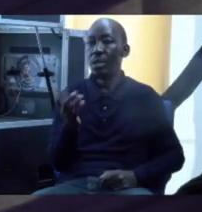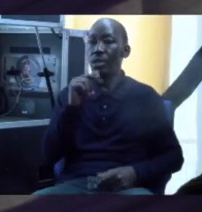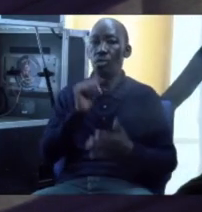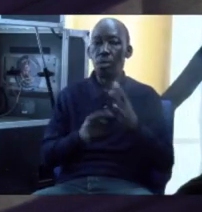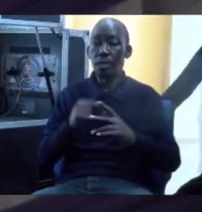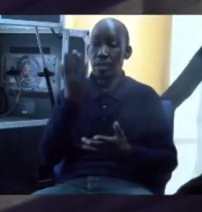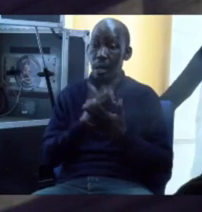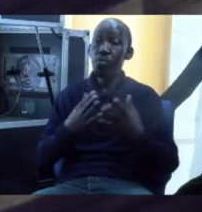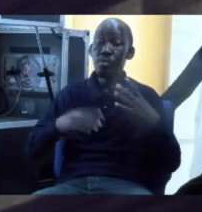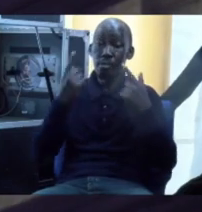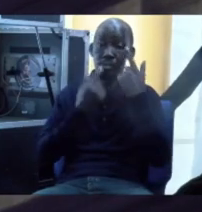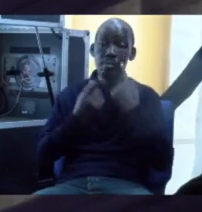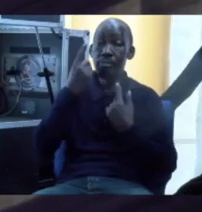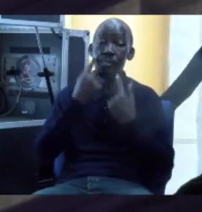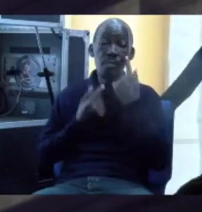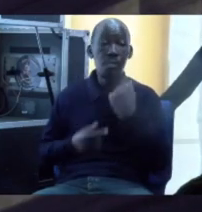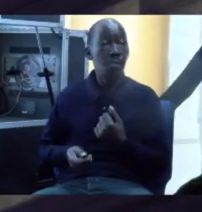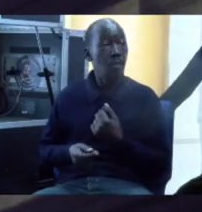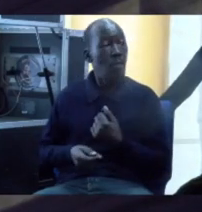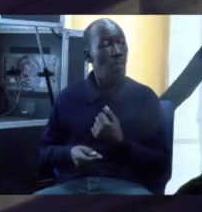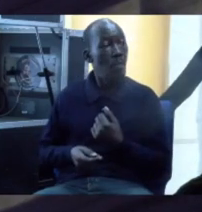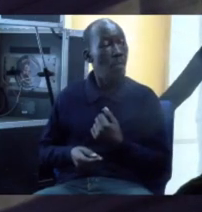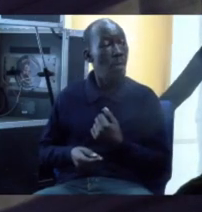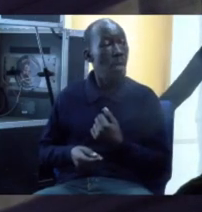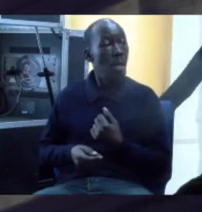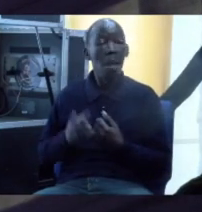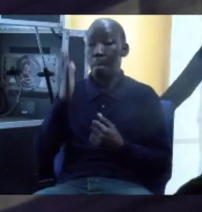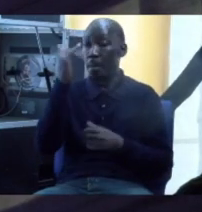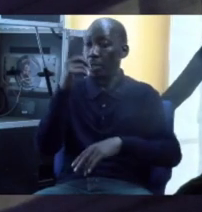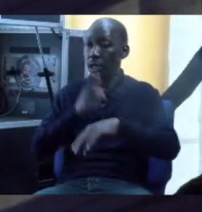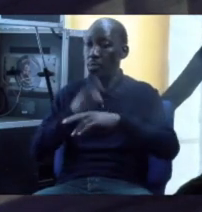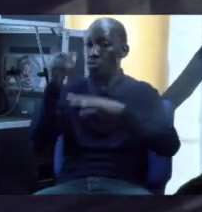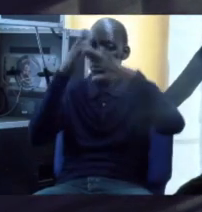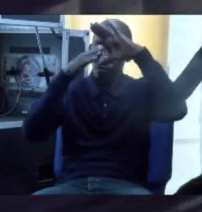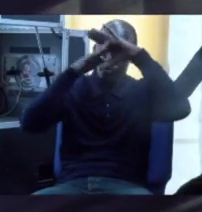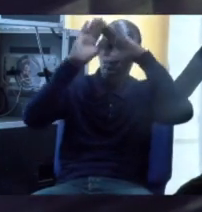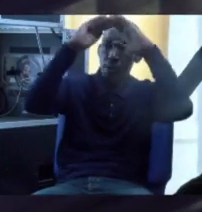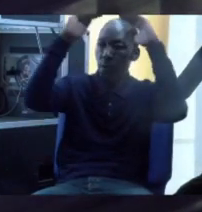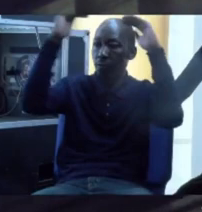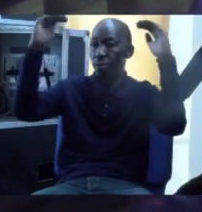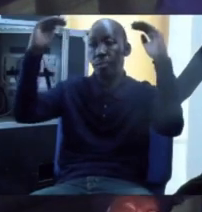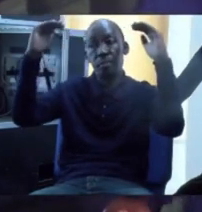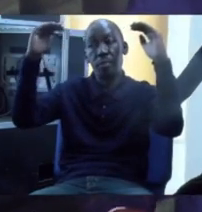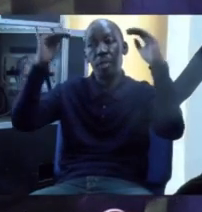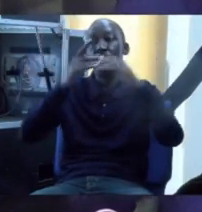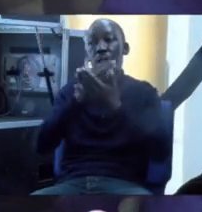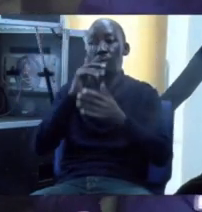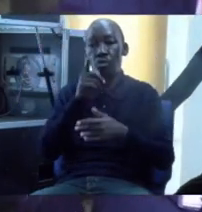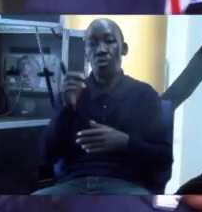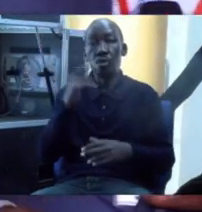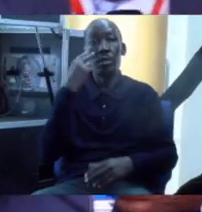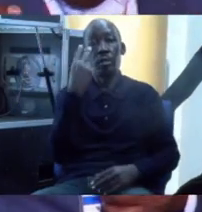you shall be crying. Kwa nini wengine wetu tutakuwa tunalia? By the time you get to heaven, kwa wakati utakapofika binguni, is when some of you shall